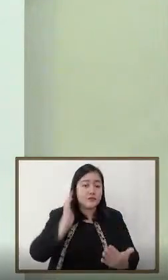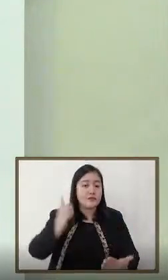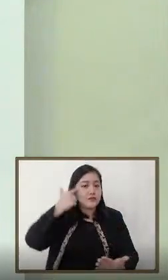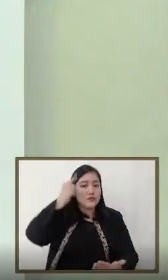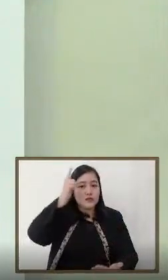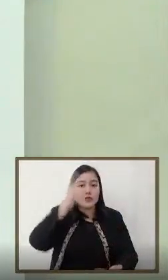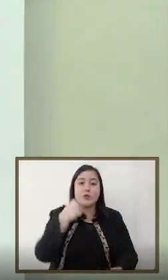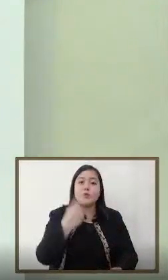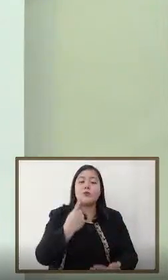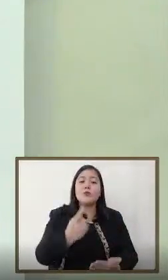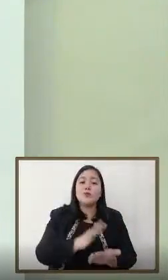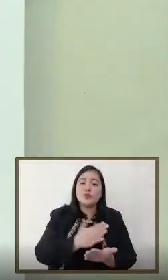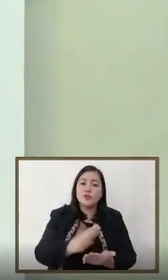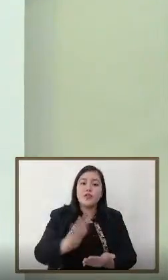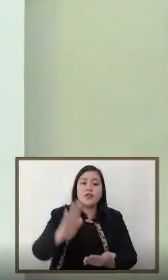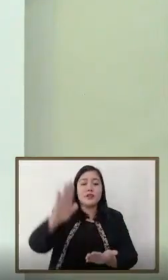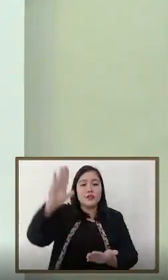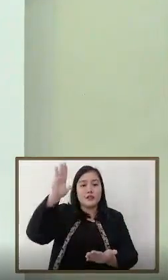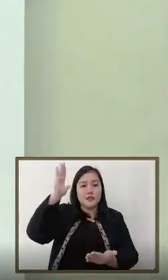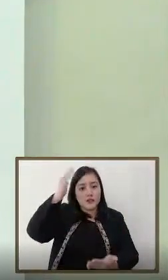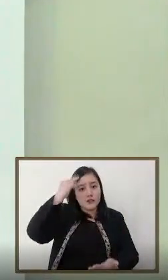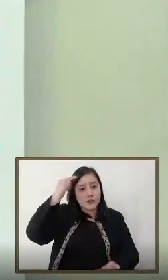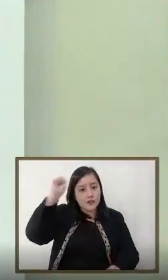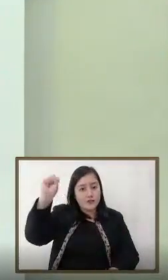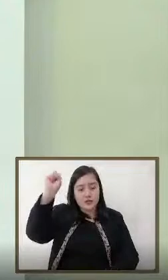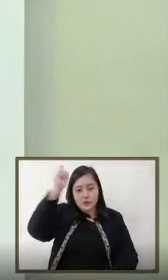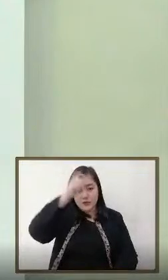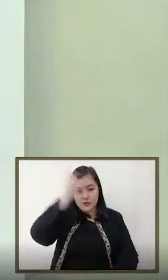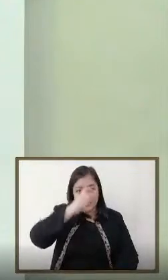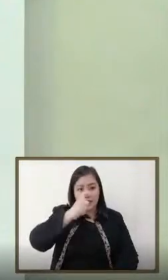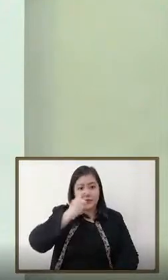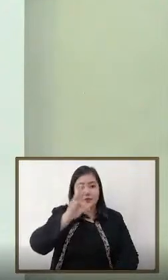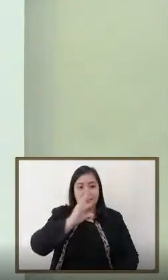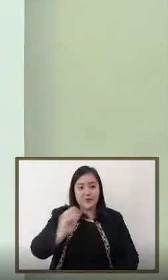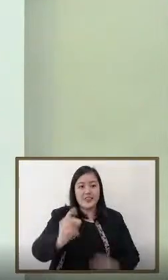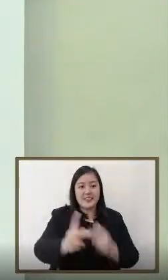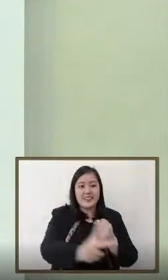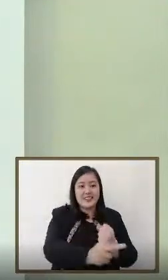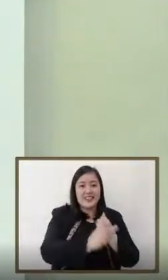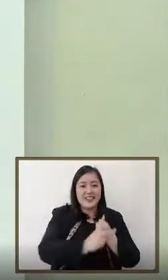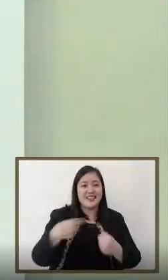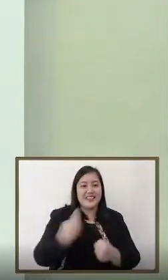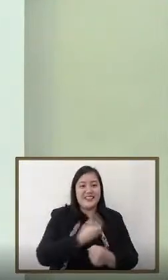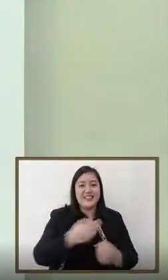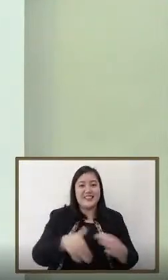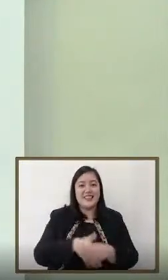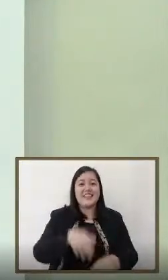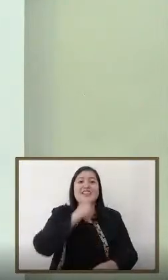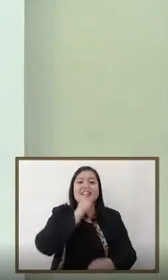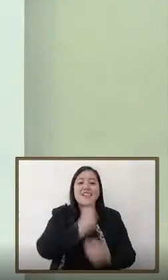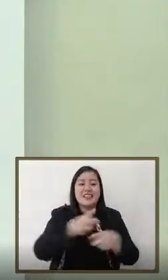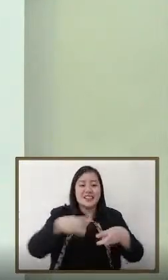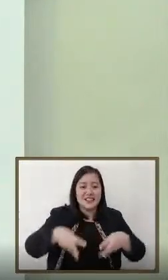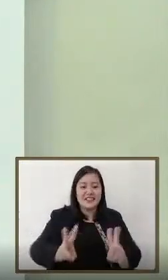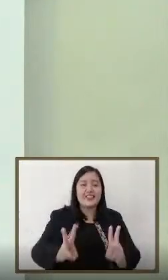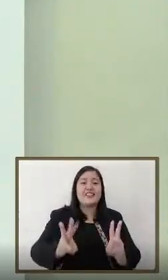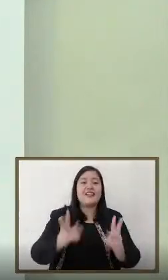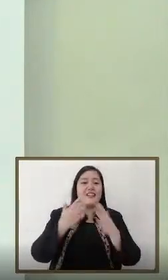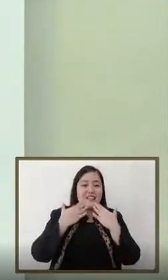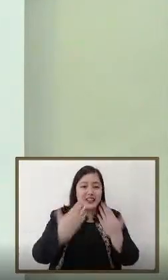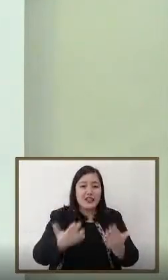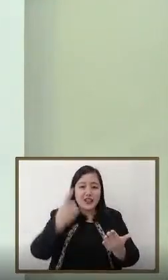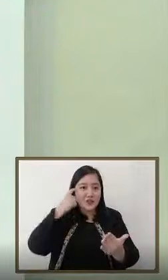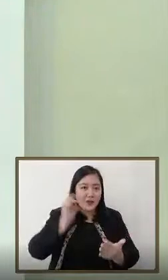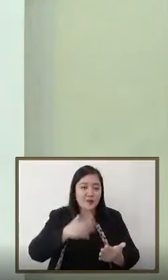from God and keeping us to the right path. Also, I want to thank our dear area leader, Sir Maki. Thank you so much,